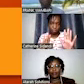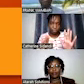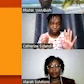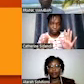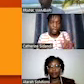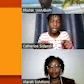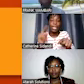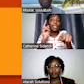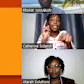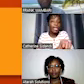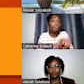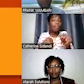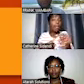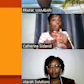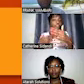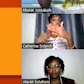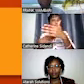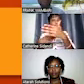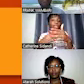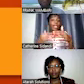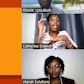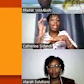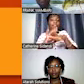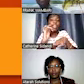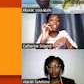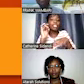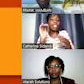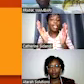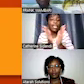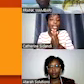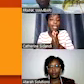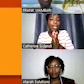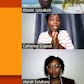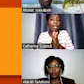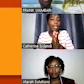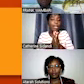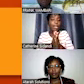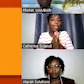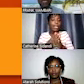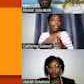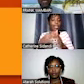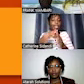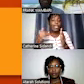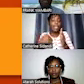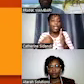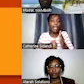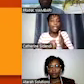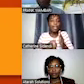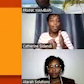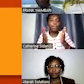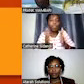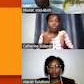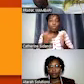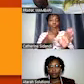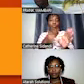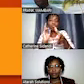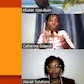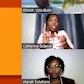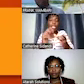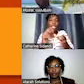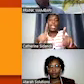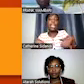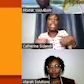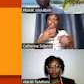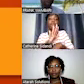have affected you and somebody has walked out of your life, not due to your own mistake or due